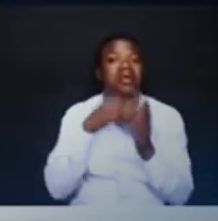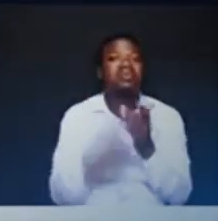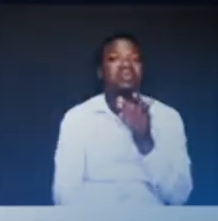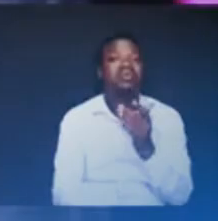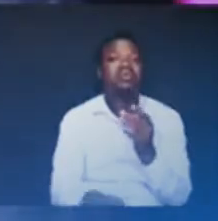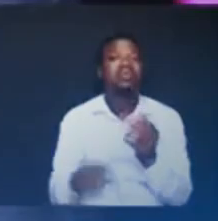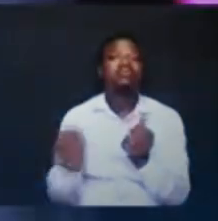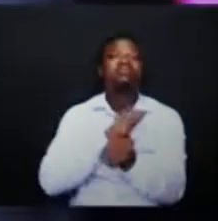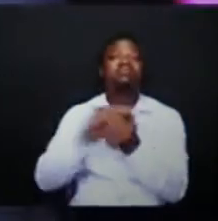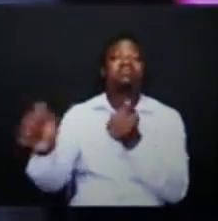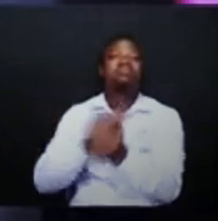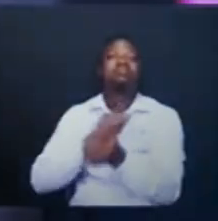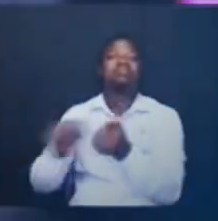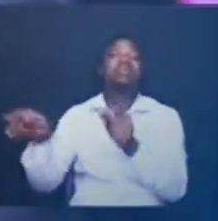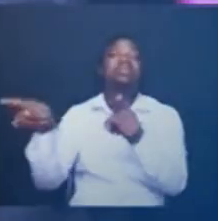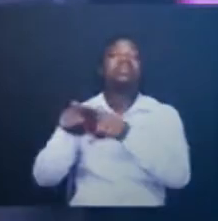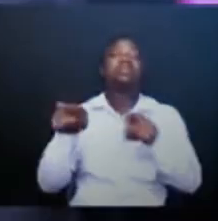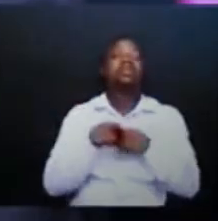just things spoiling.